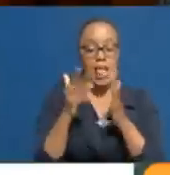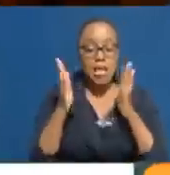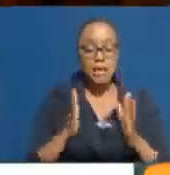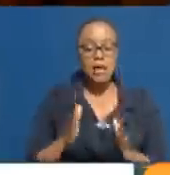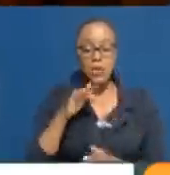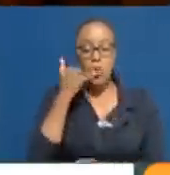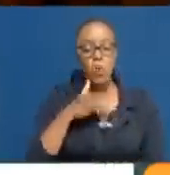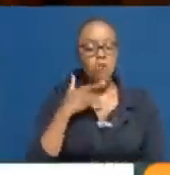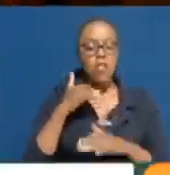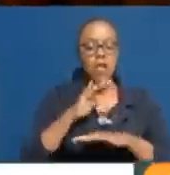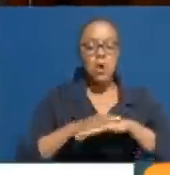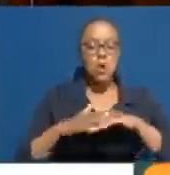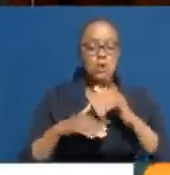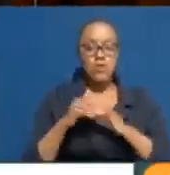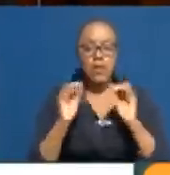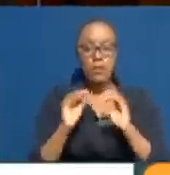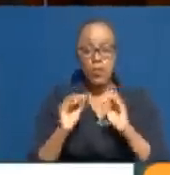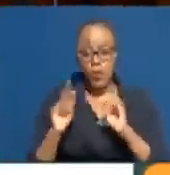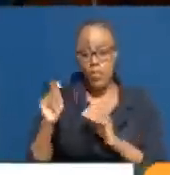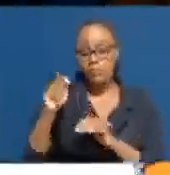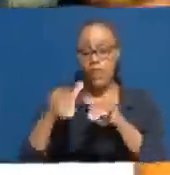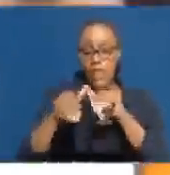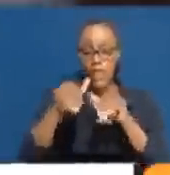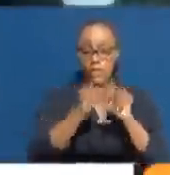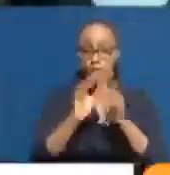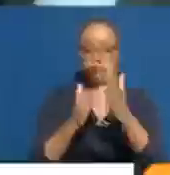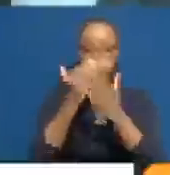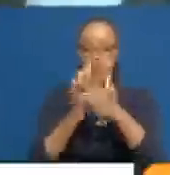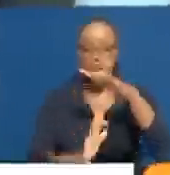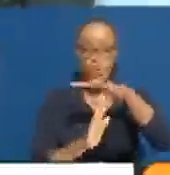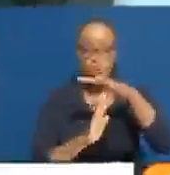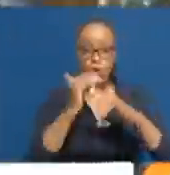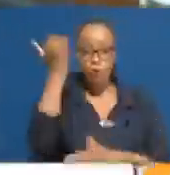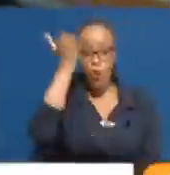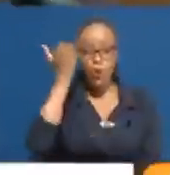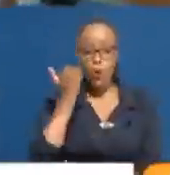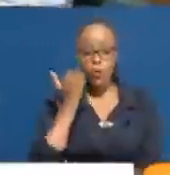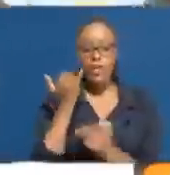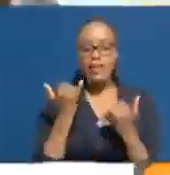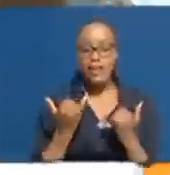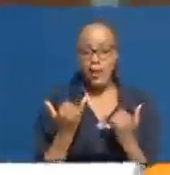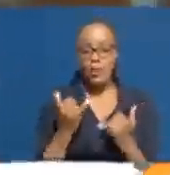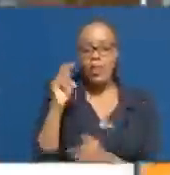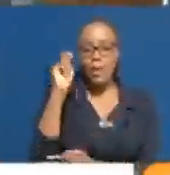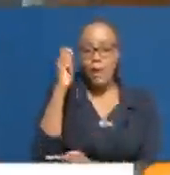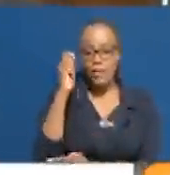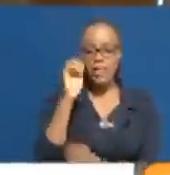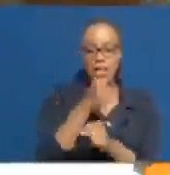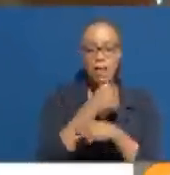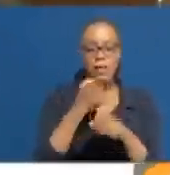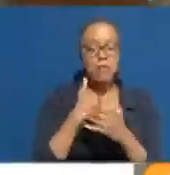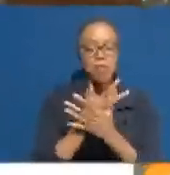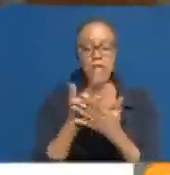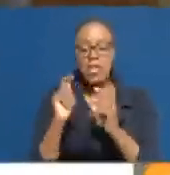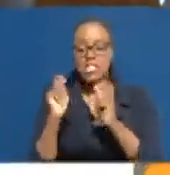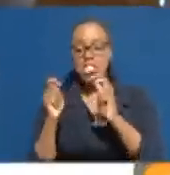person dissatisfied with the presidential election outcome to file a petition at the Supreme Court. As it stands, the president cannot make any